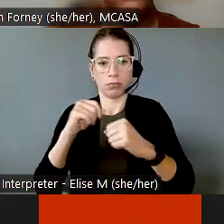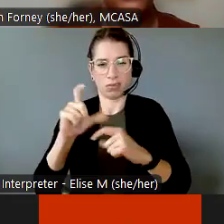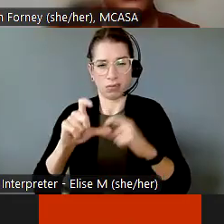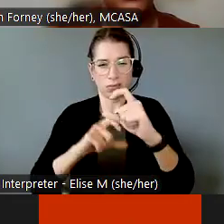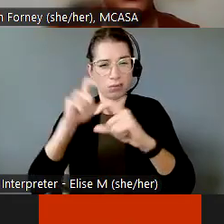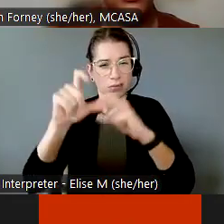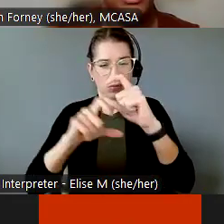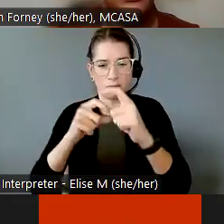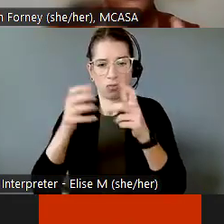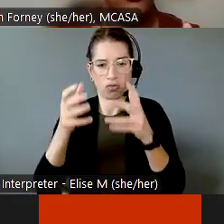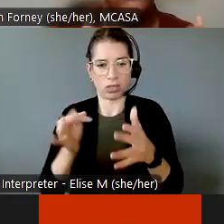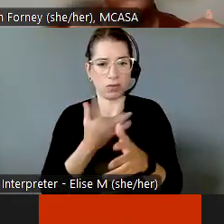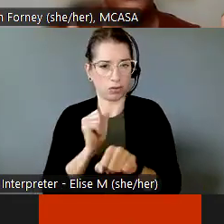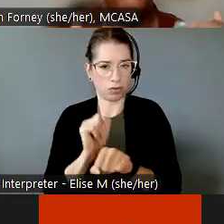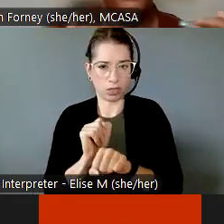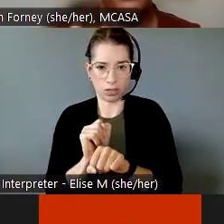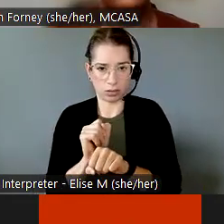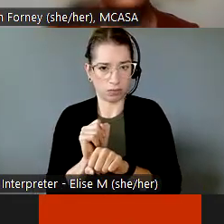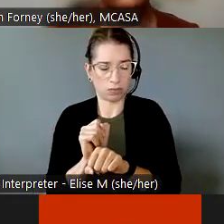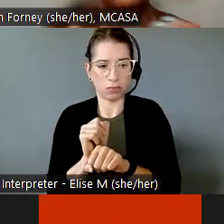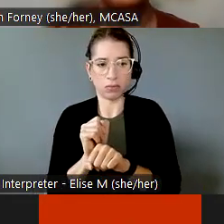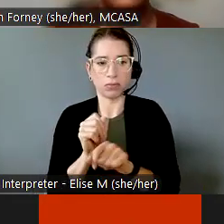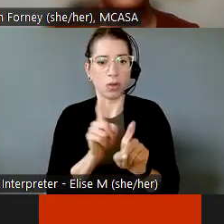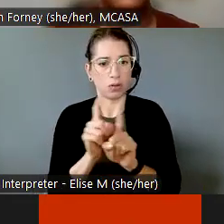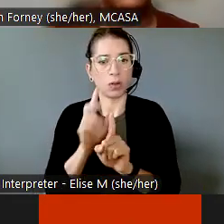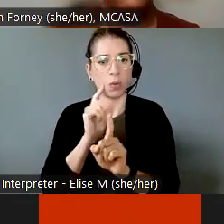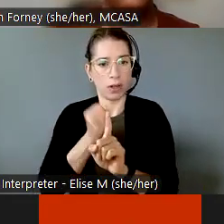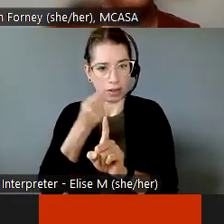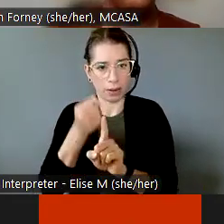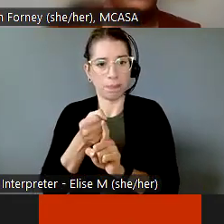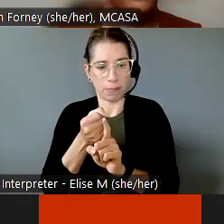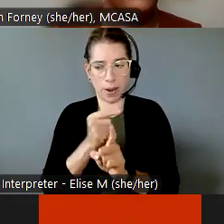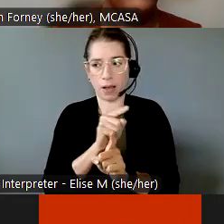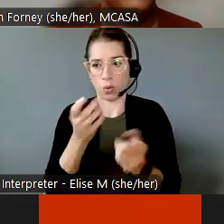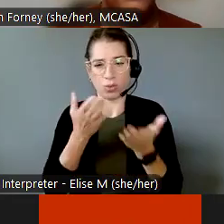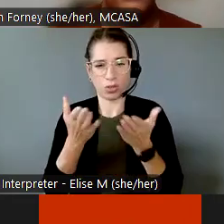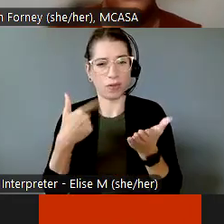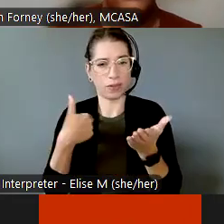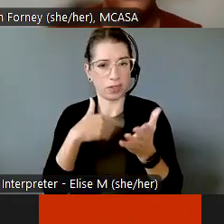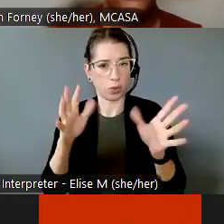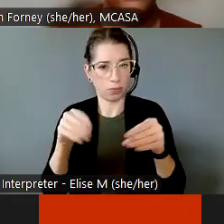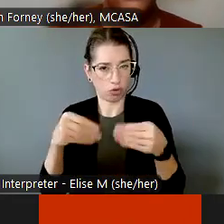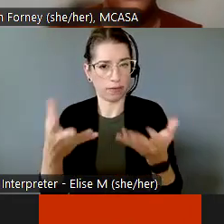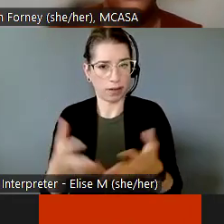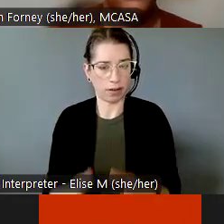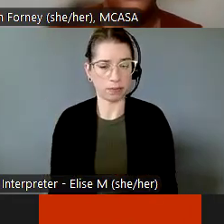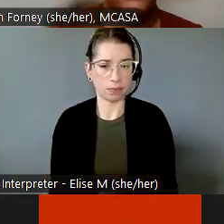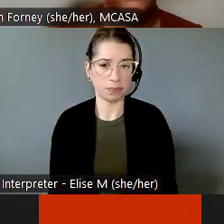to do. And it also impacts the services that we provide.